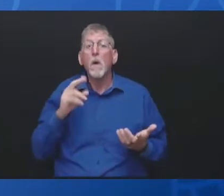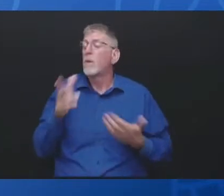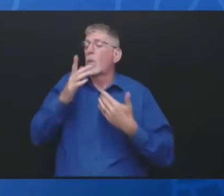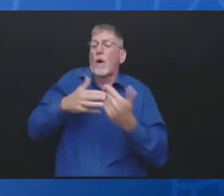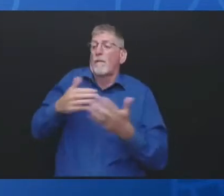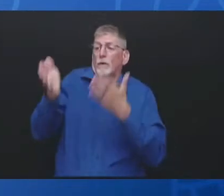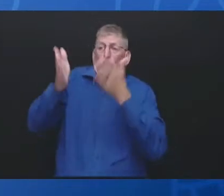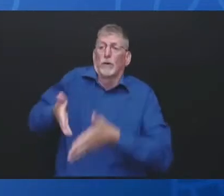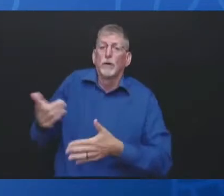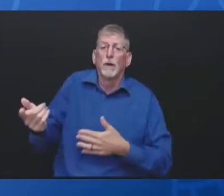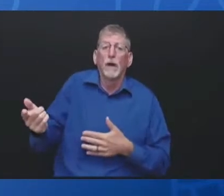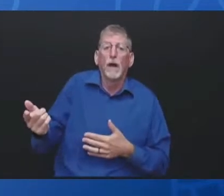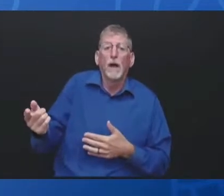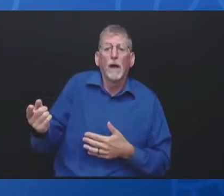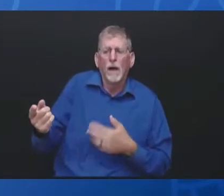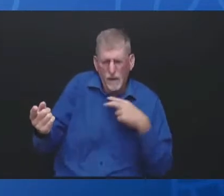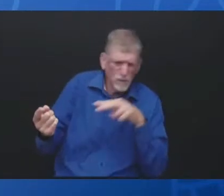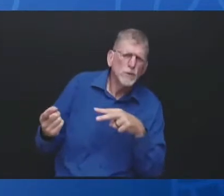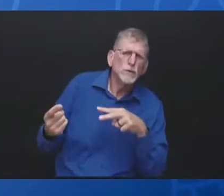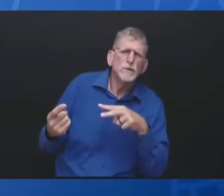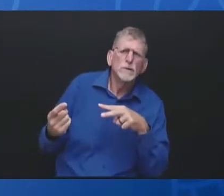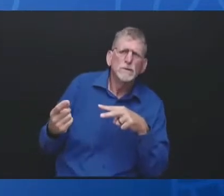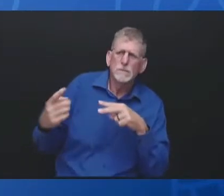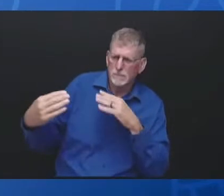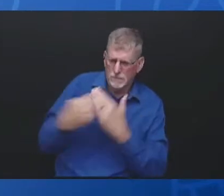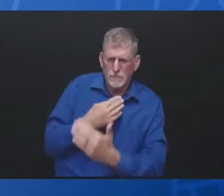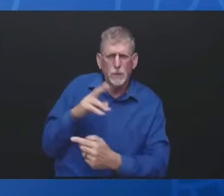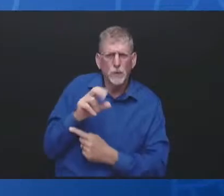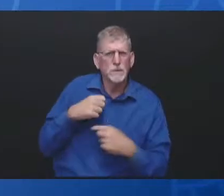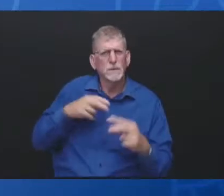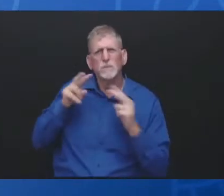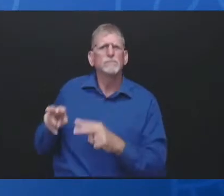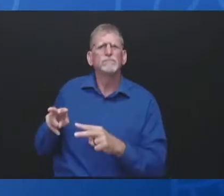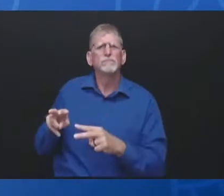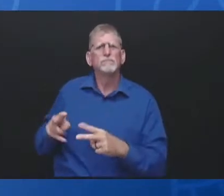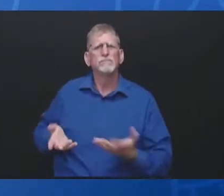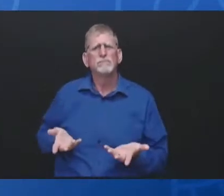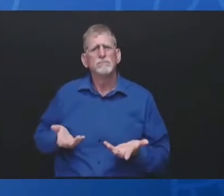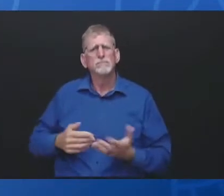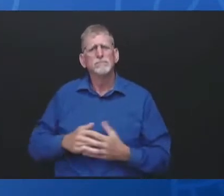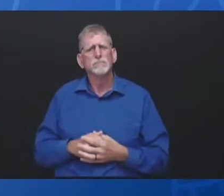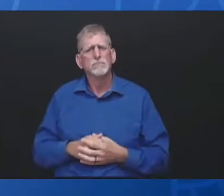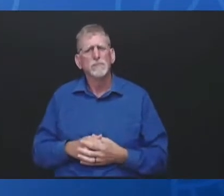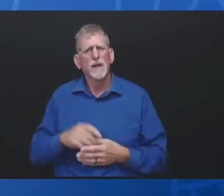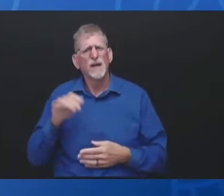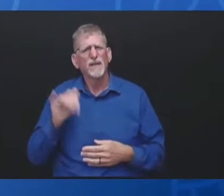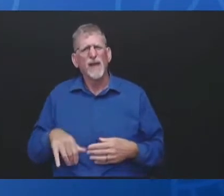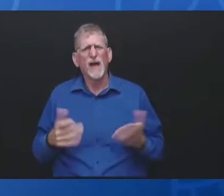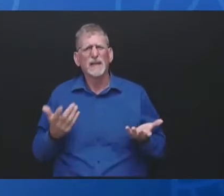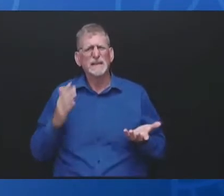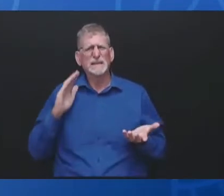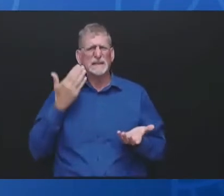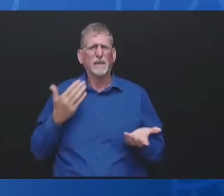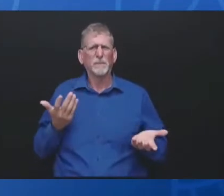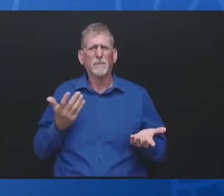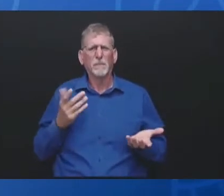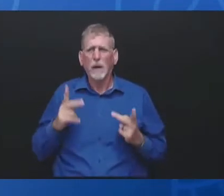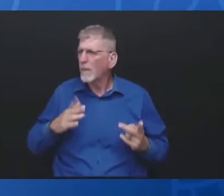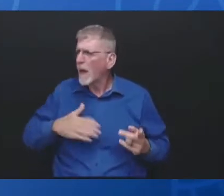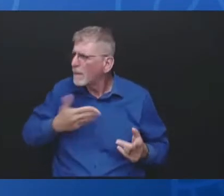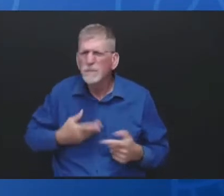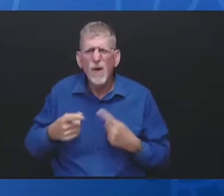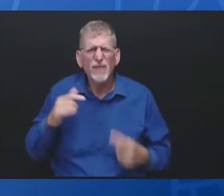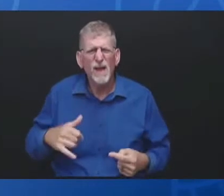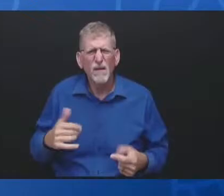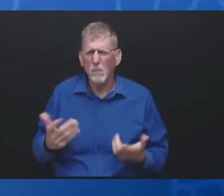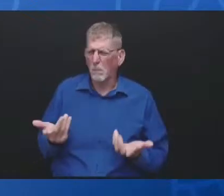to be looking at you. I think why that would, it seems to be such a controversial thing that's going on. but it shouldn't be. And every